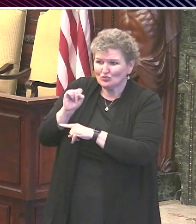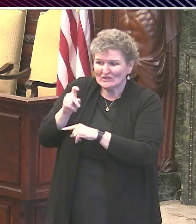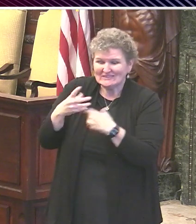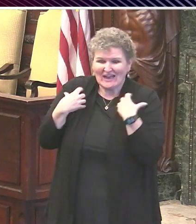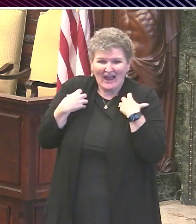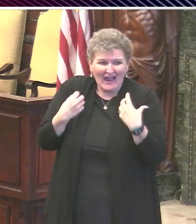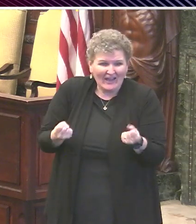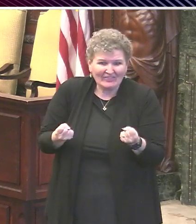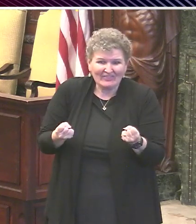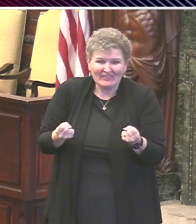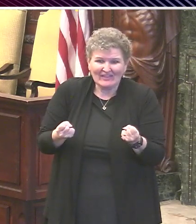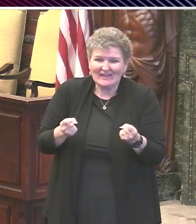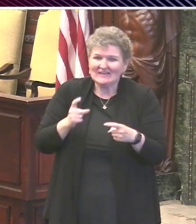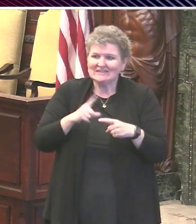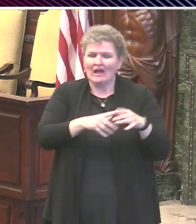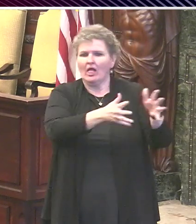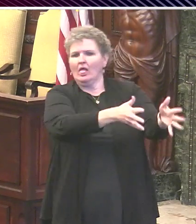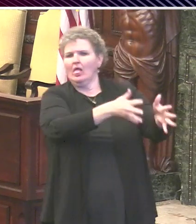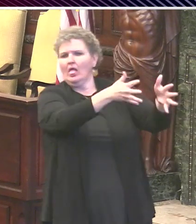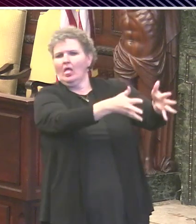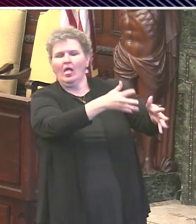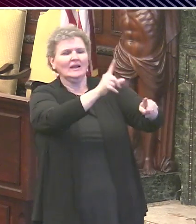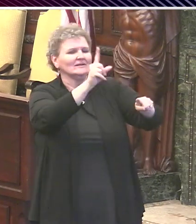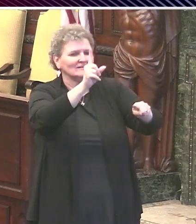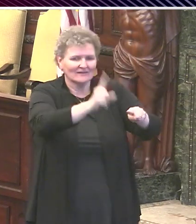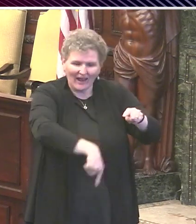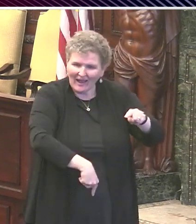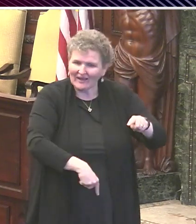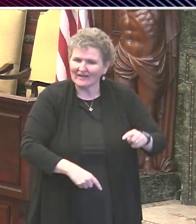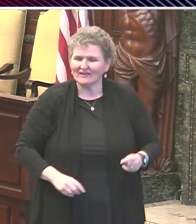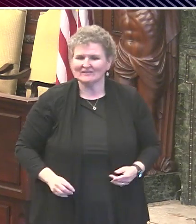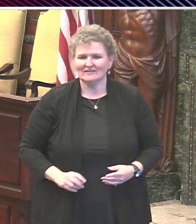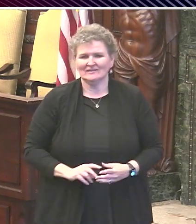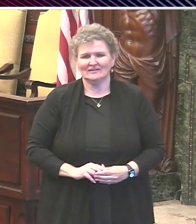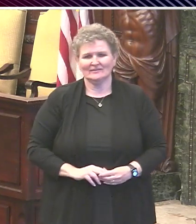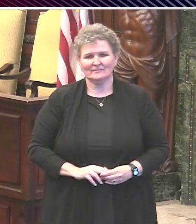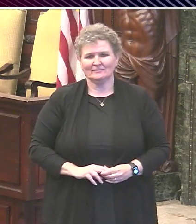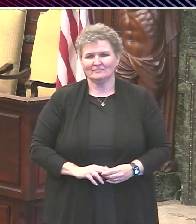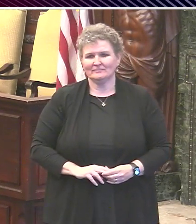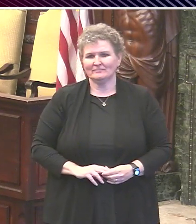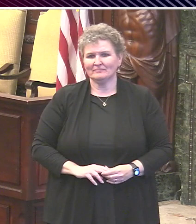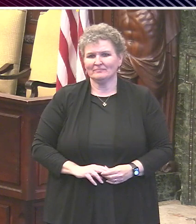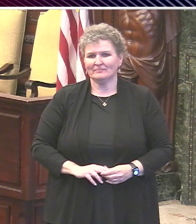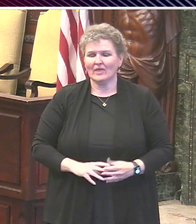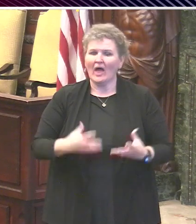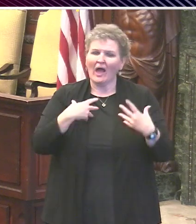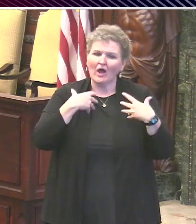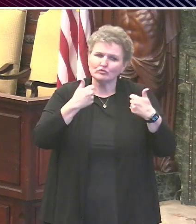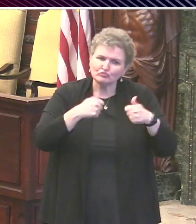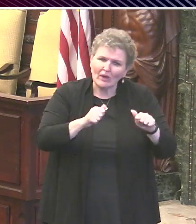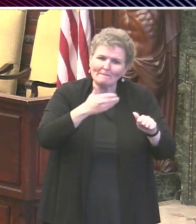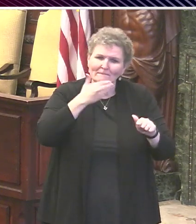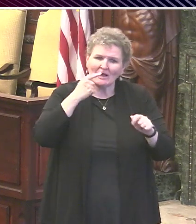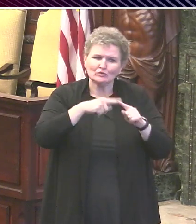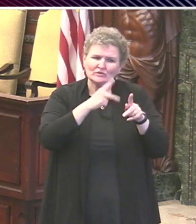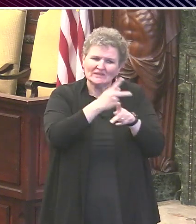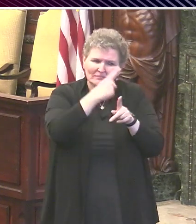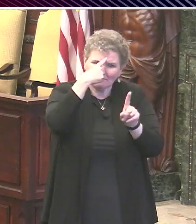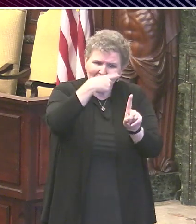to continue. And we're going to do our best in a forward-thinking and positive way to deal with folks and to get them what they